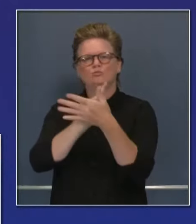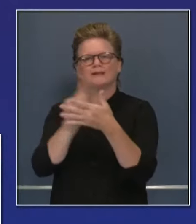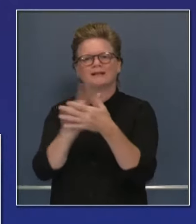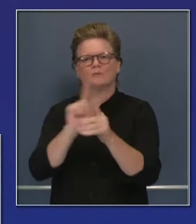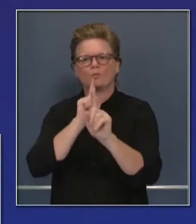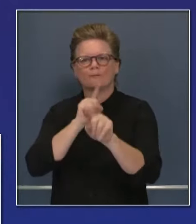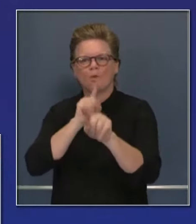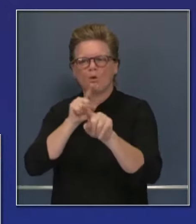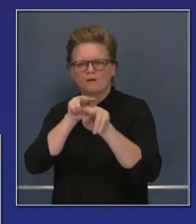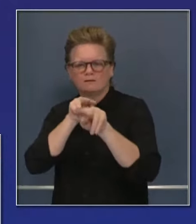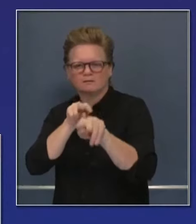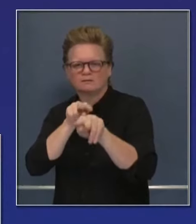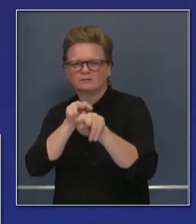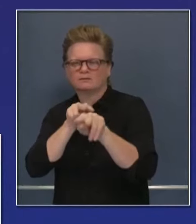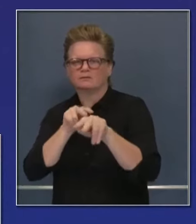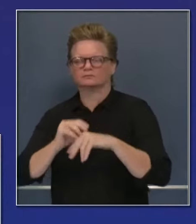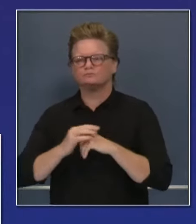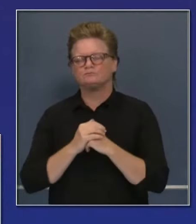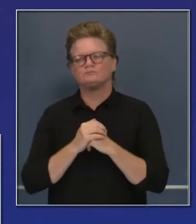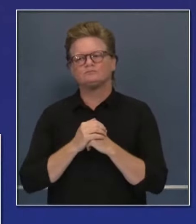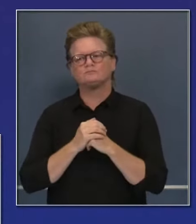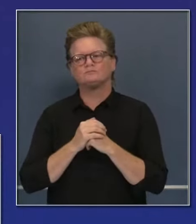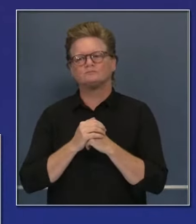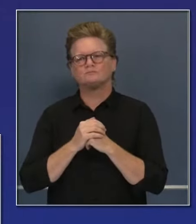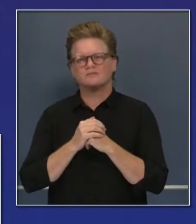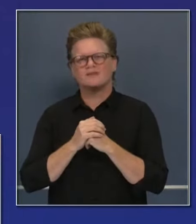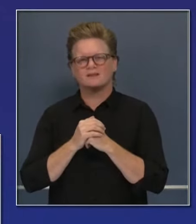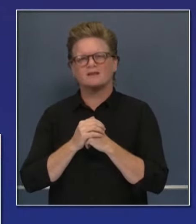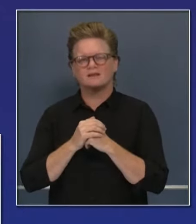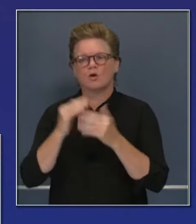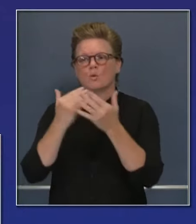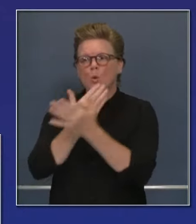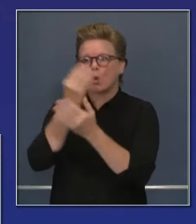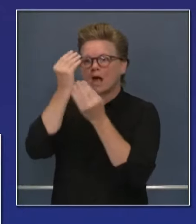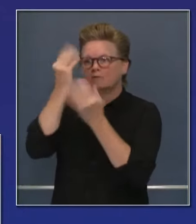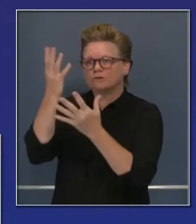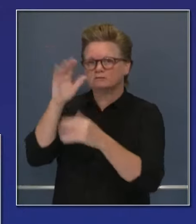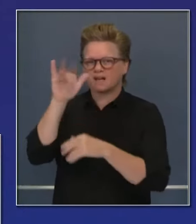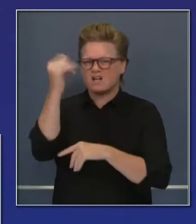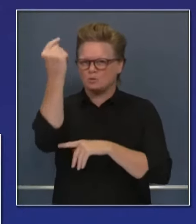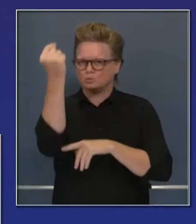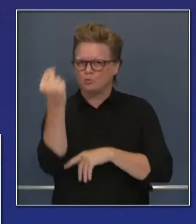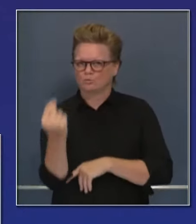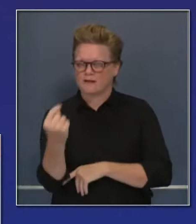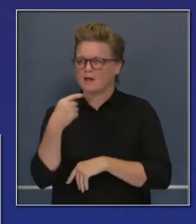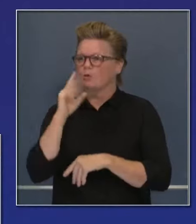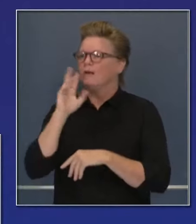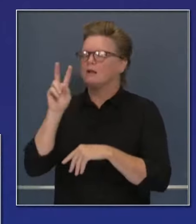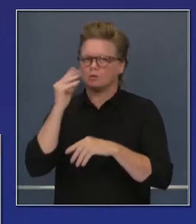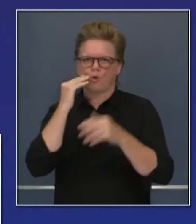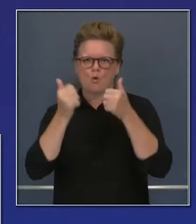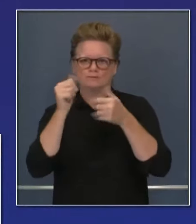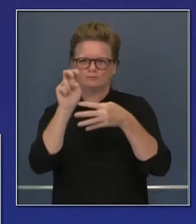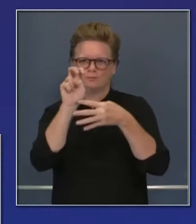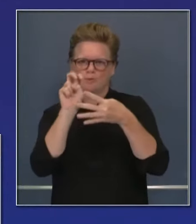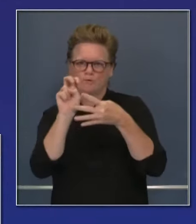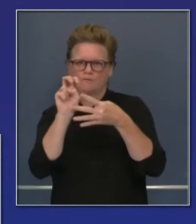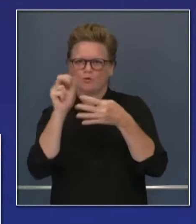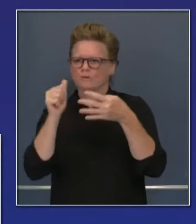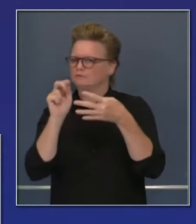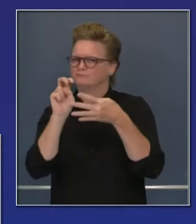are in the purple, red, the moderate orange, and the minimal spread yellow. In those maps, he'll